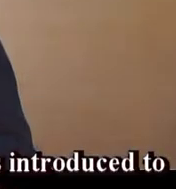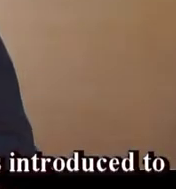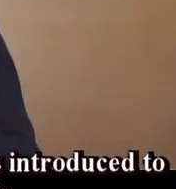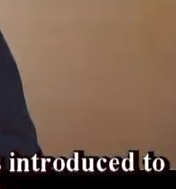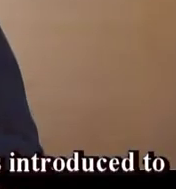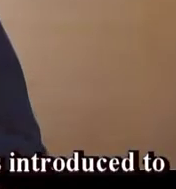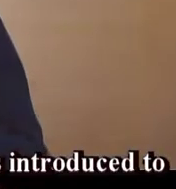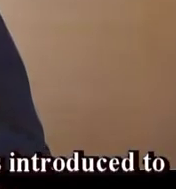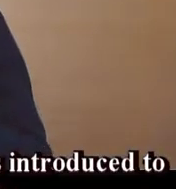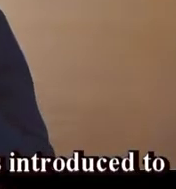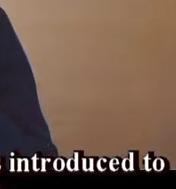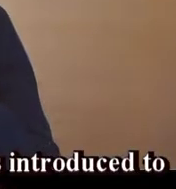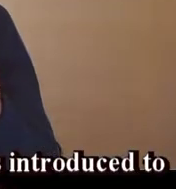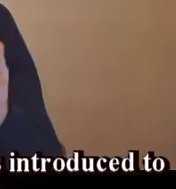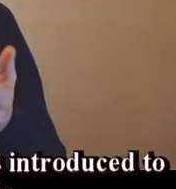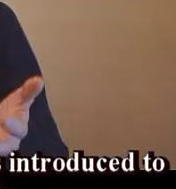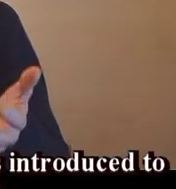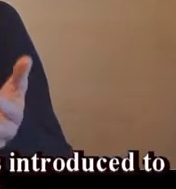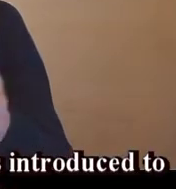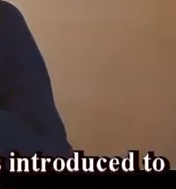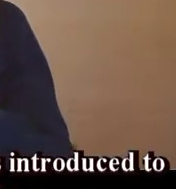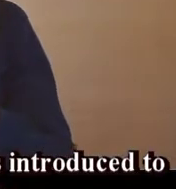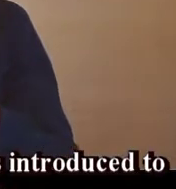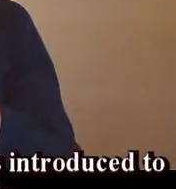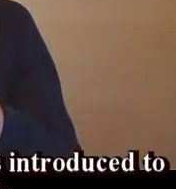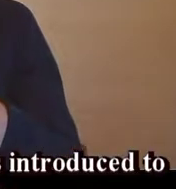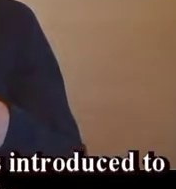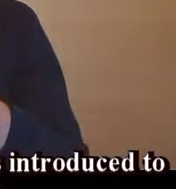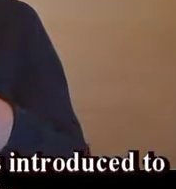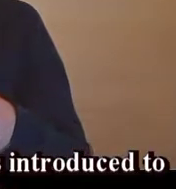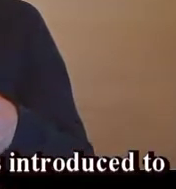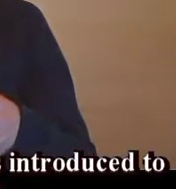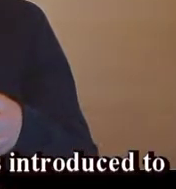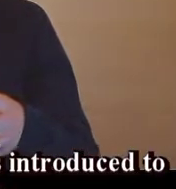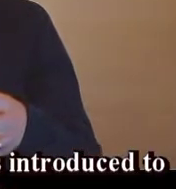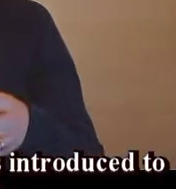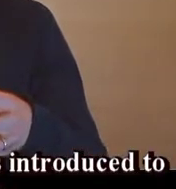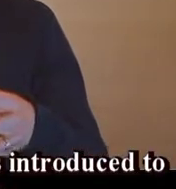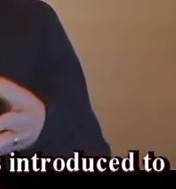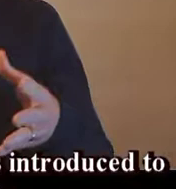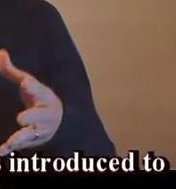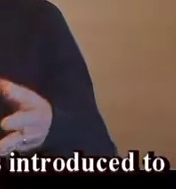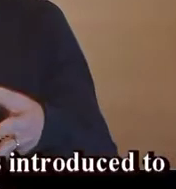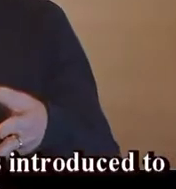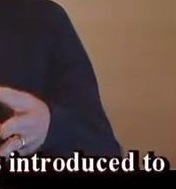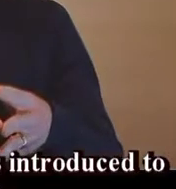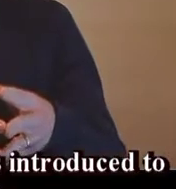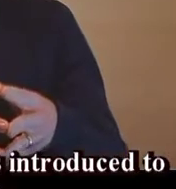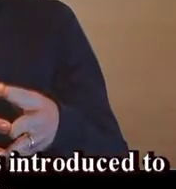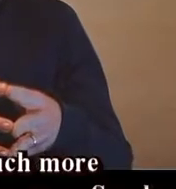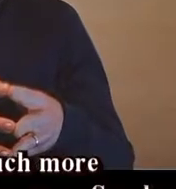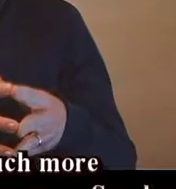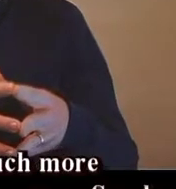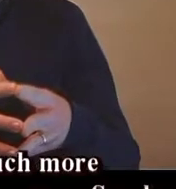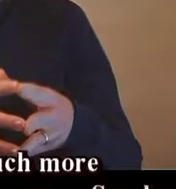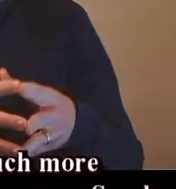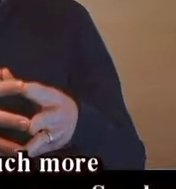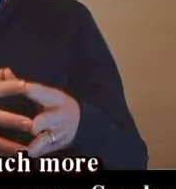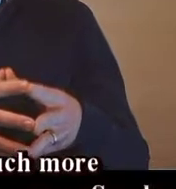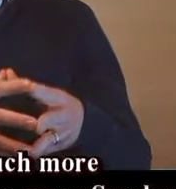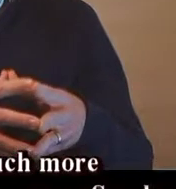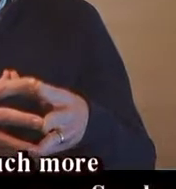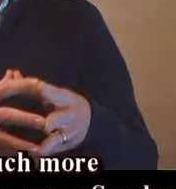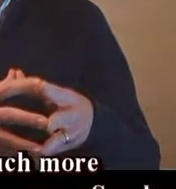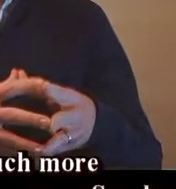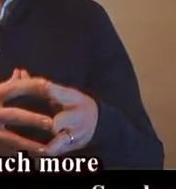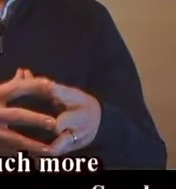things. And it wasn't until I was introduced to that group of folks that you know, I was really able to see